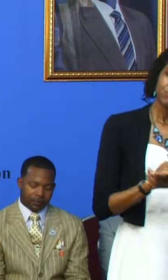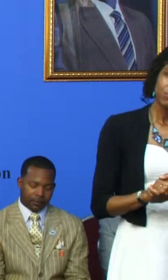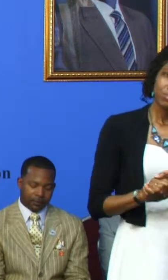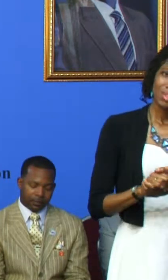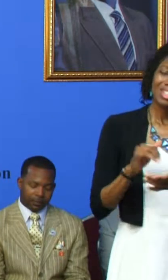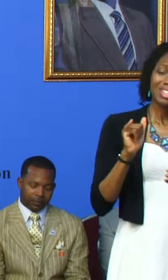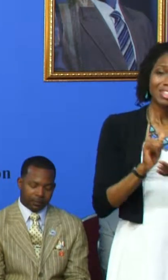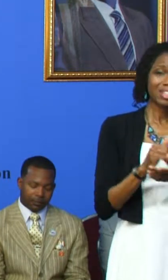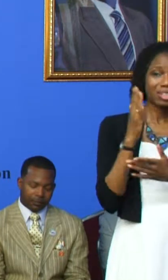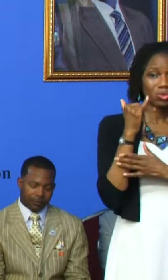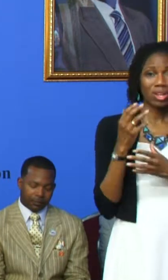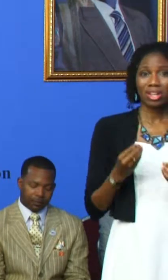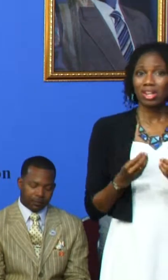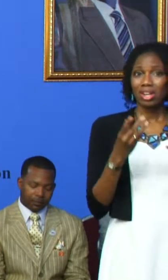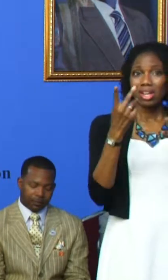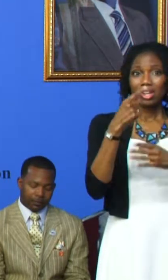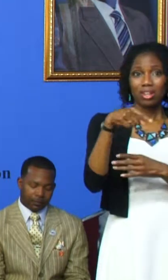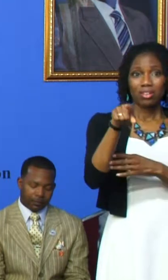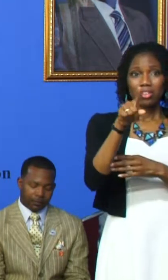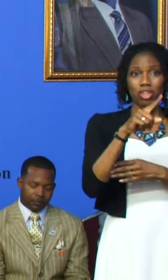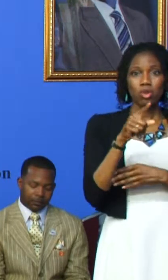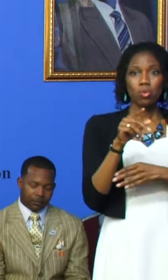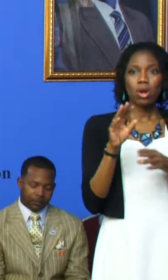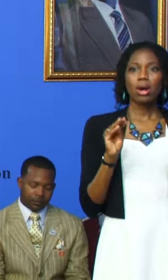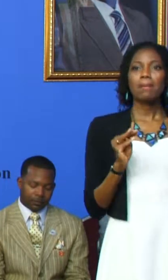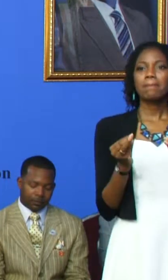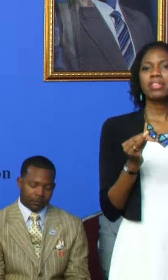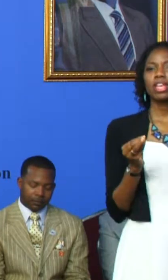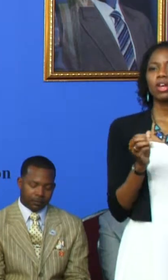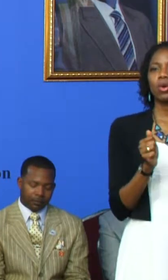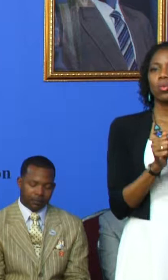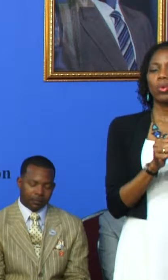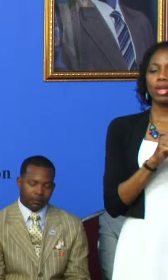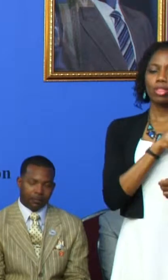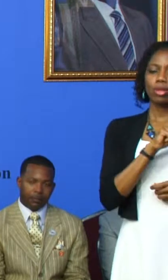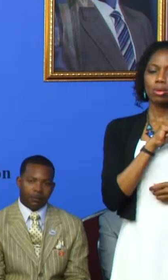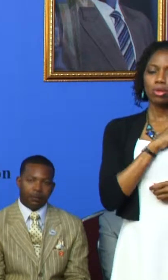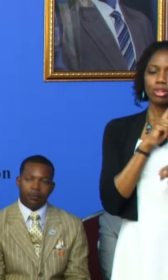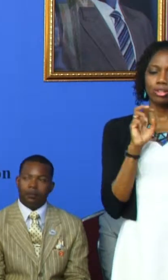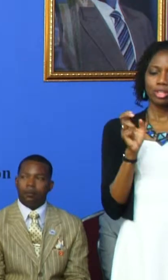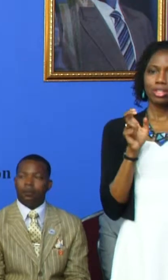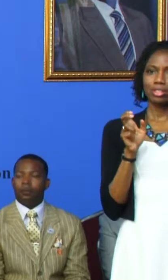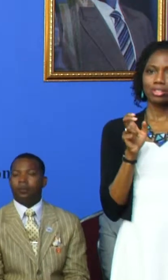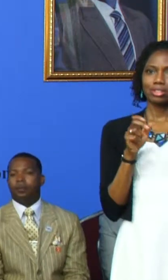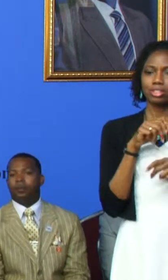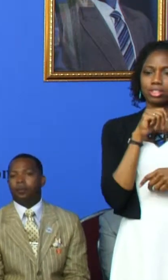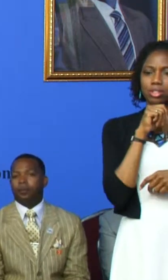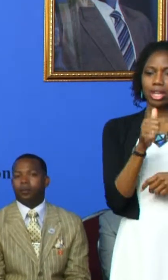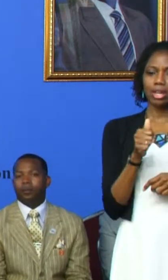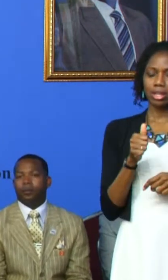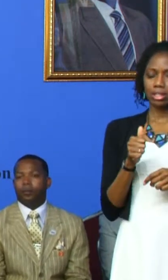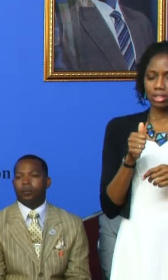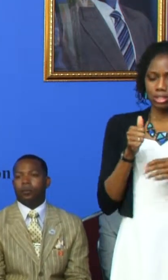That's why a lot of y'all deal with personal issues, because you won't confront them.